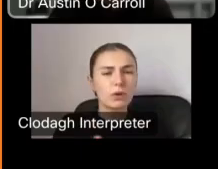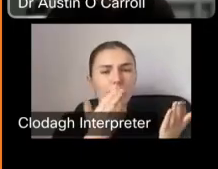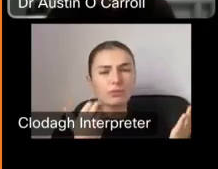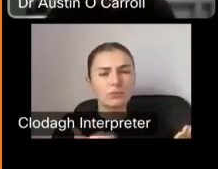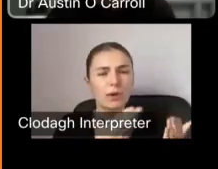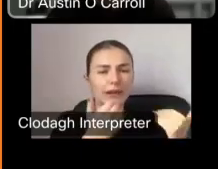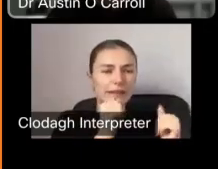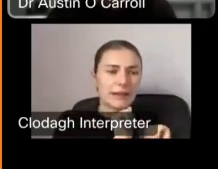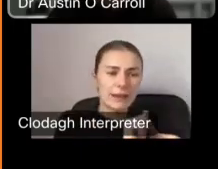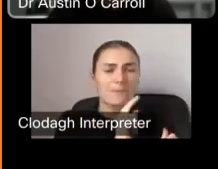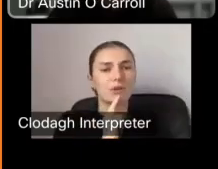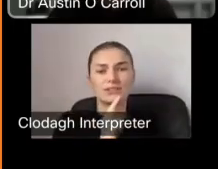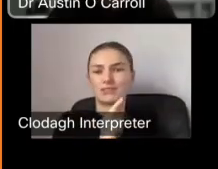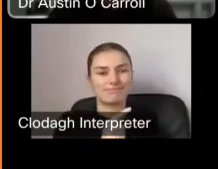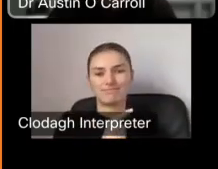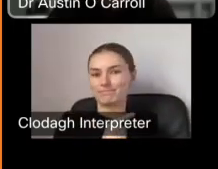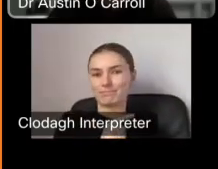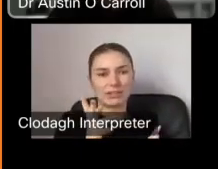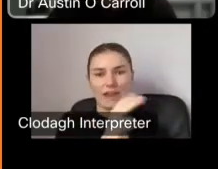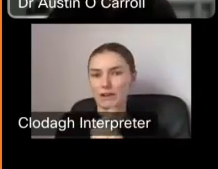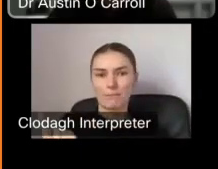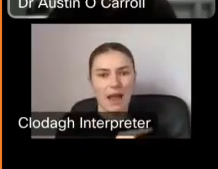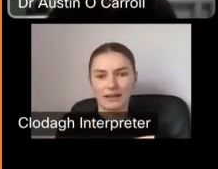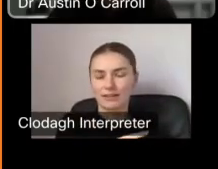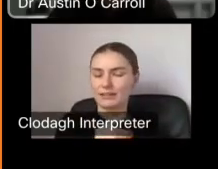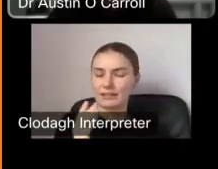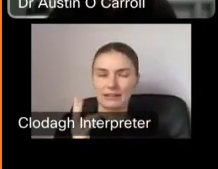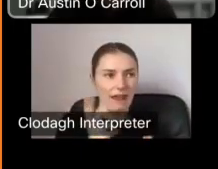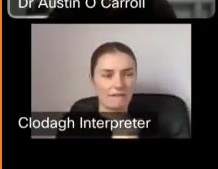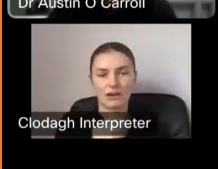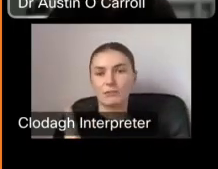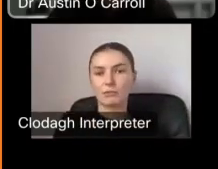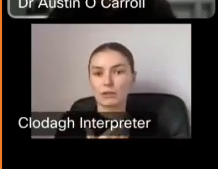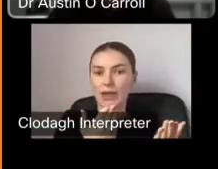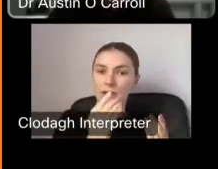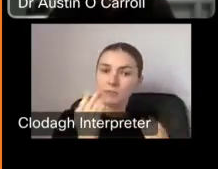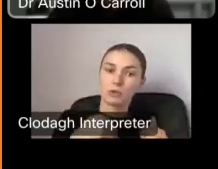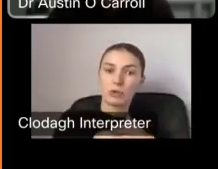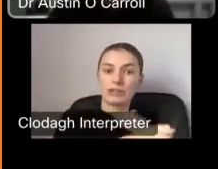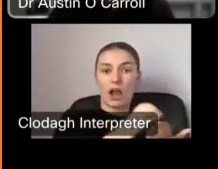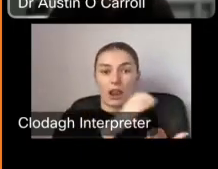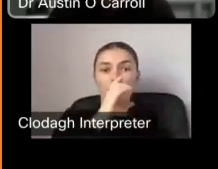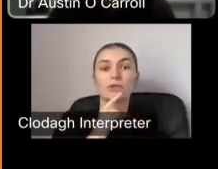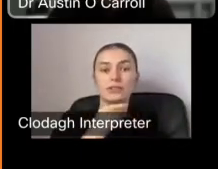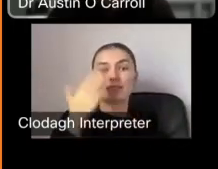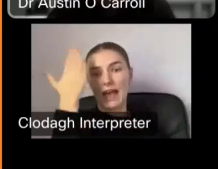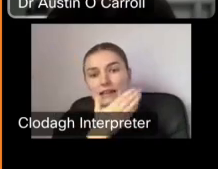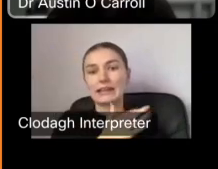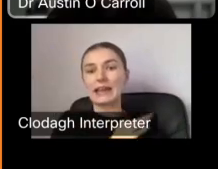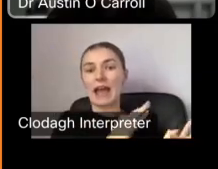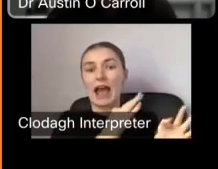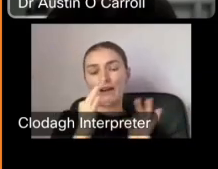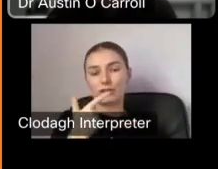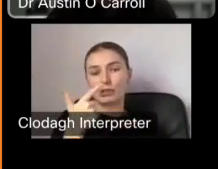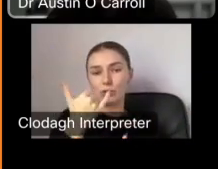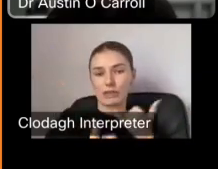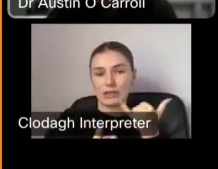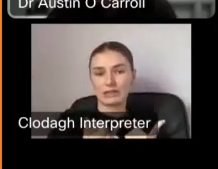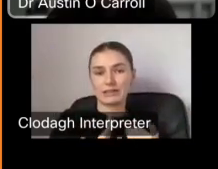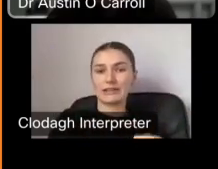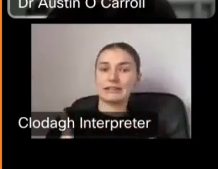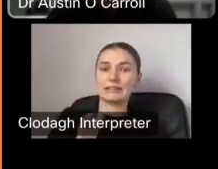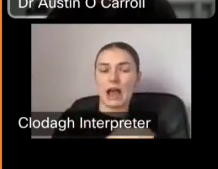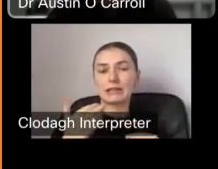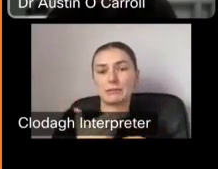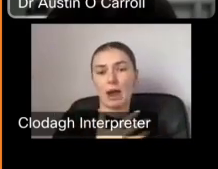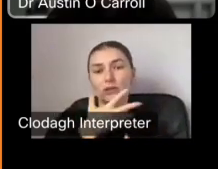he'd been previously. And we could never persuade him to go back to college. And very sadly, after 2 years, he committed suicide. She